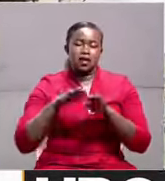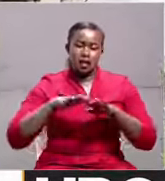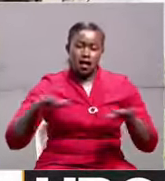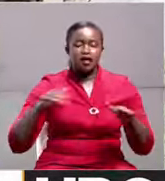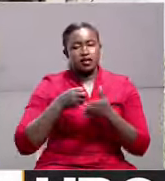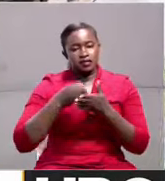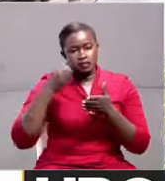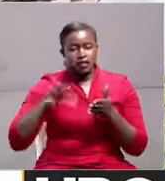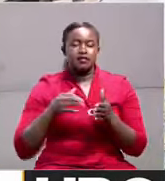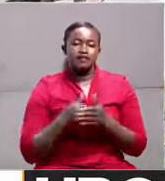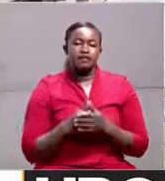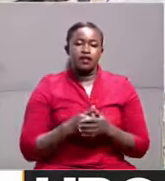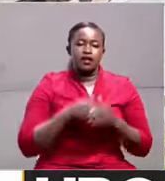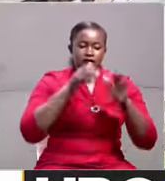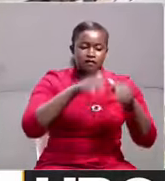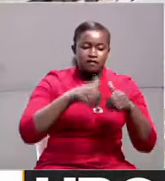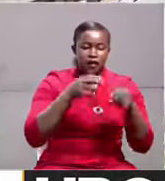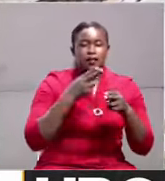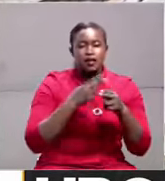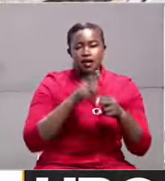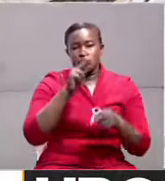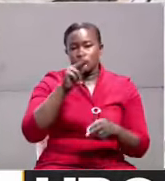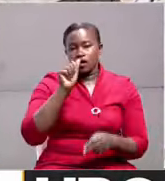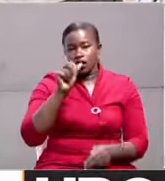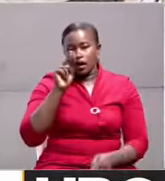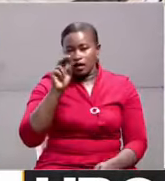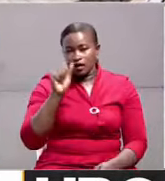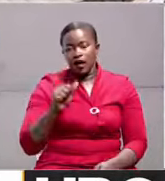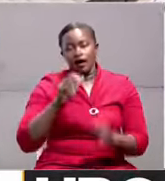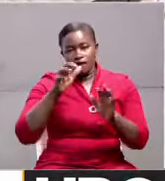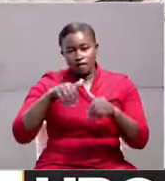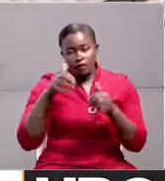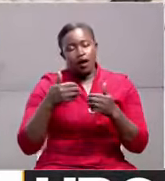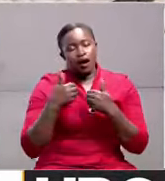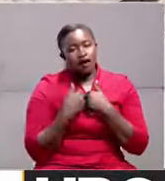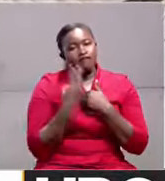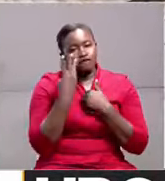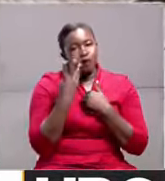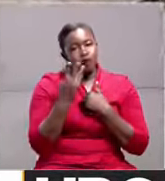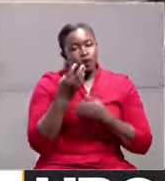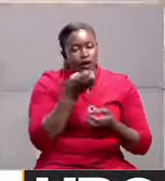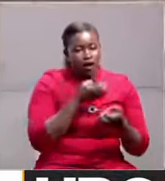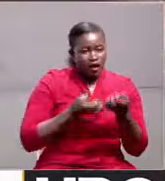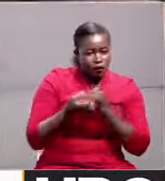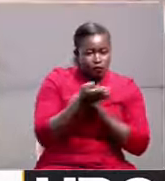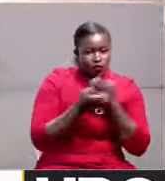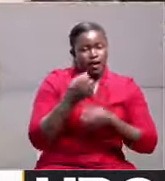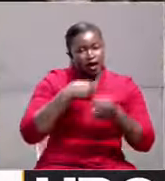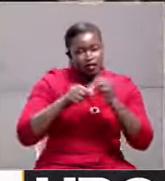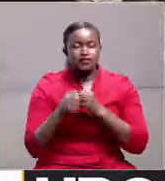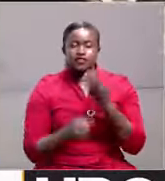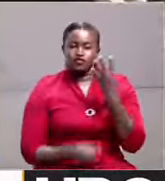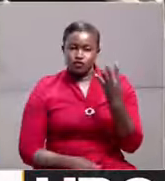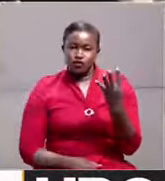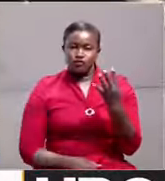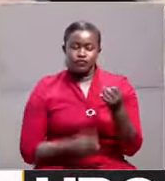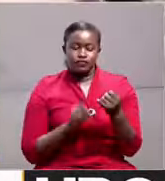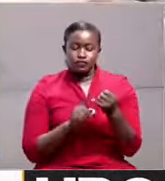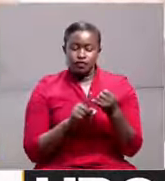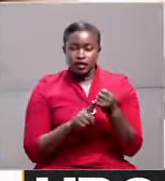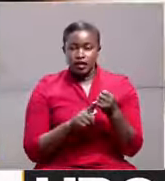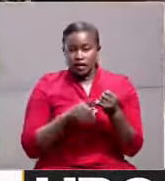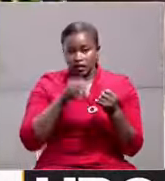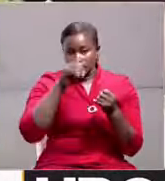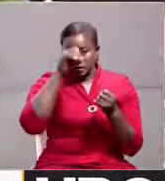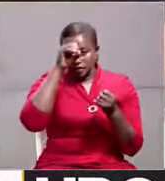Our farm is called Kana Farm. It is having four economic activities. Number one, we are in zero grazing